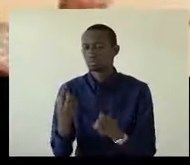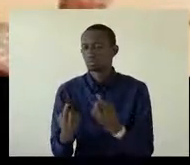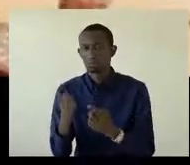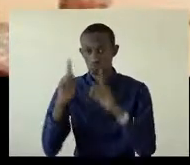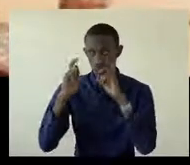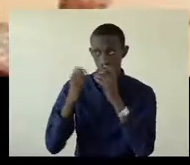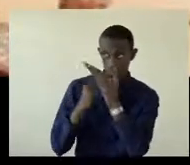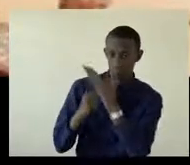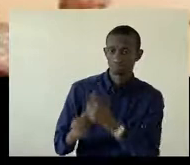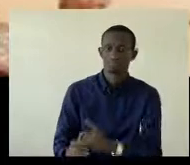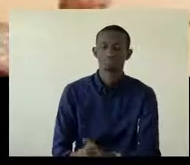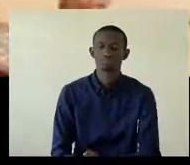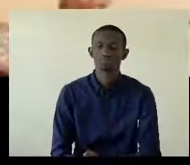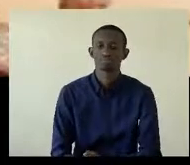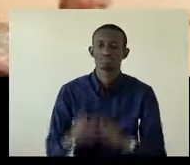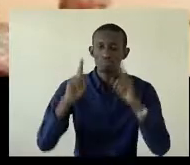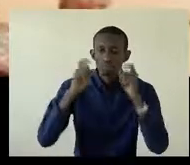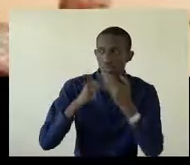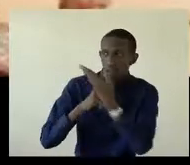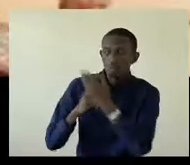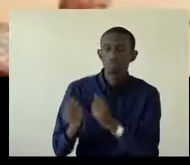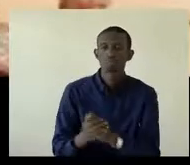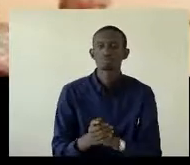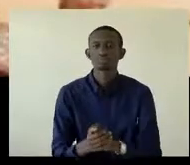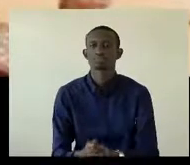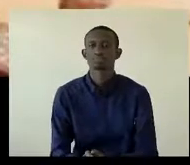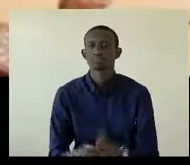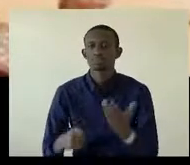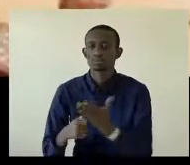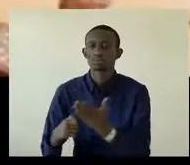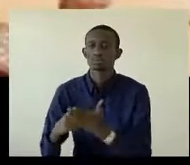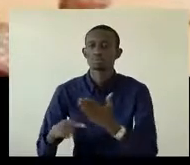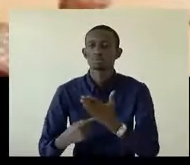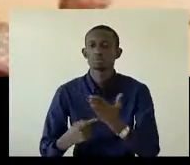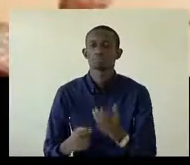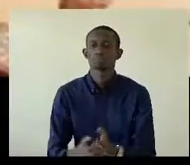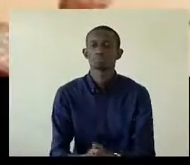pictures. These are actually taken from here.